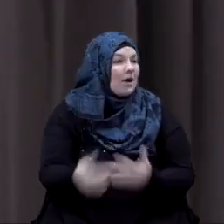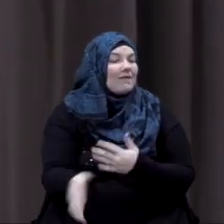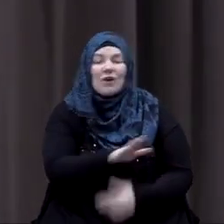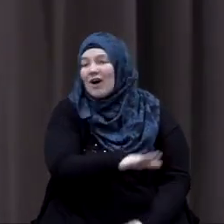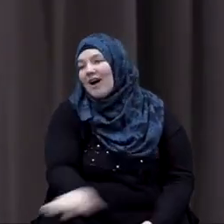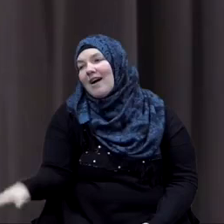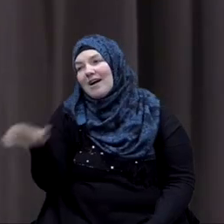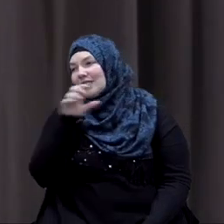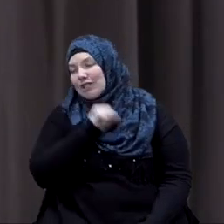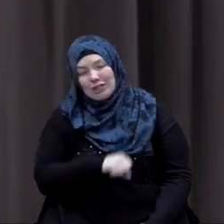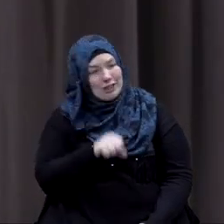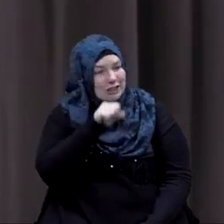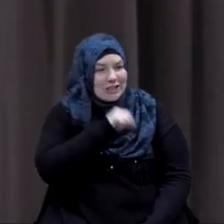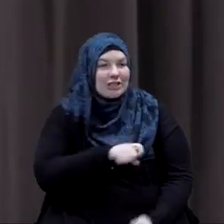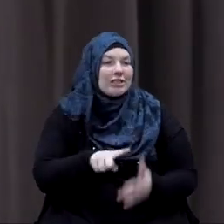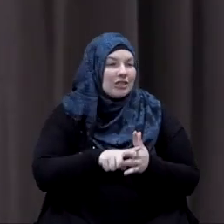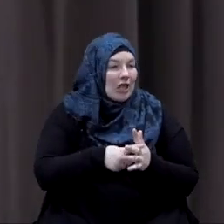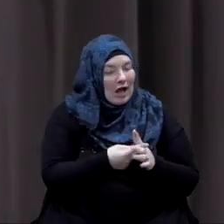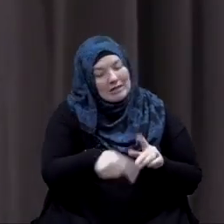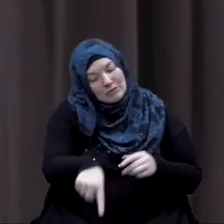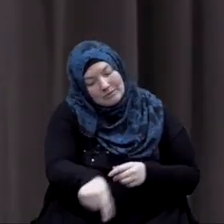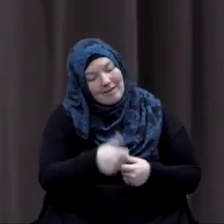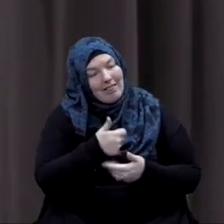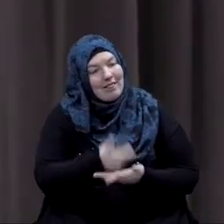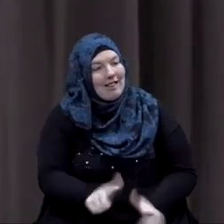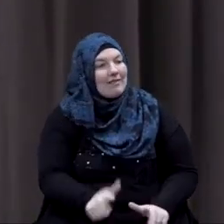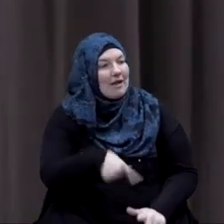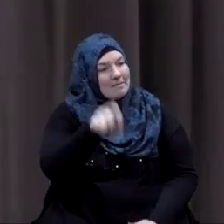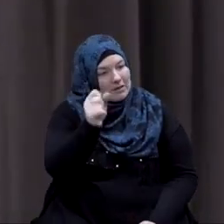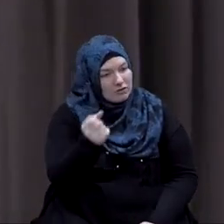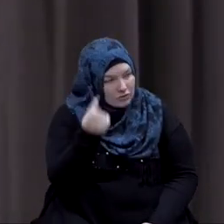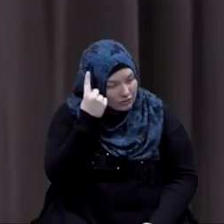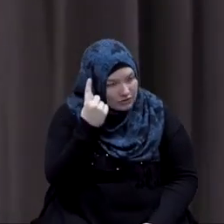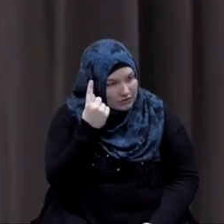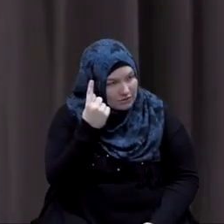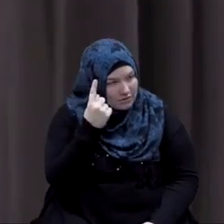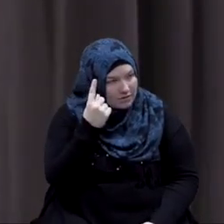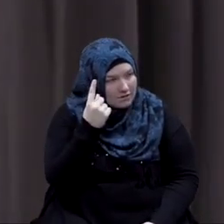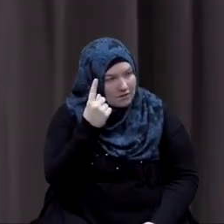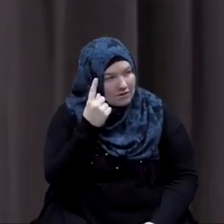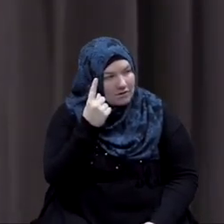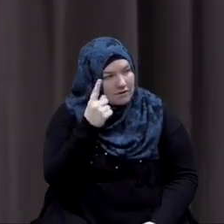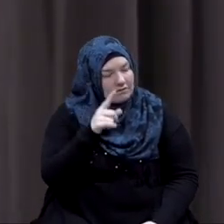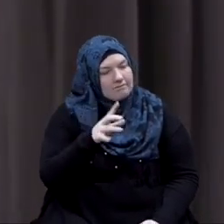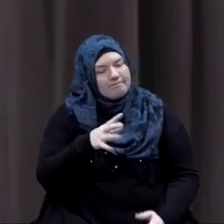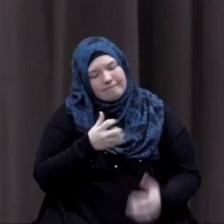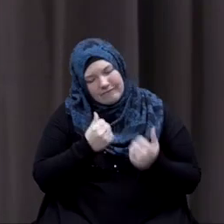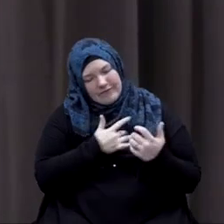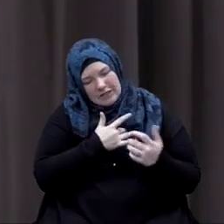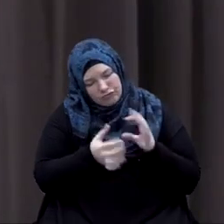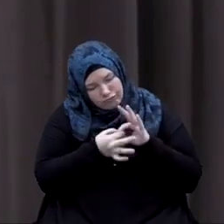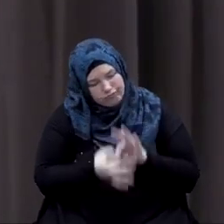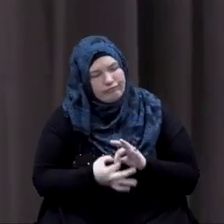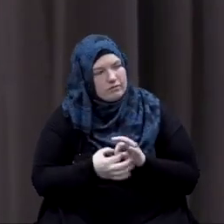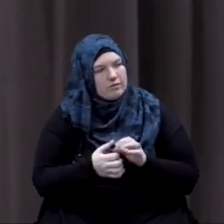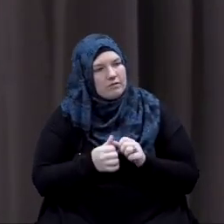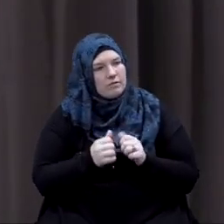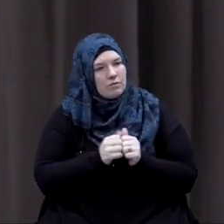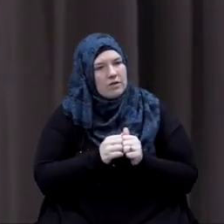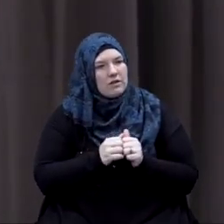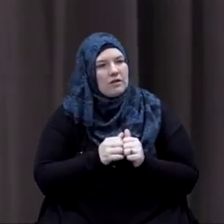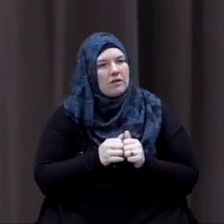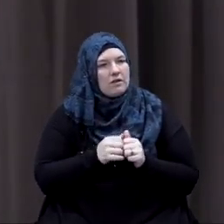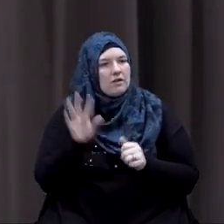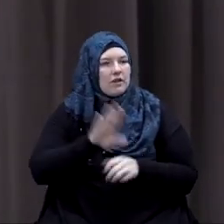is, to start grounding them and anchoring them firmly in the grounds of